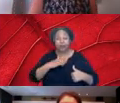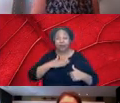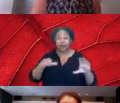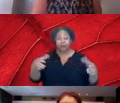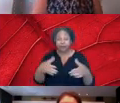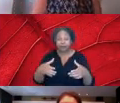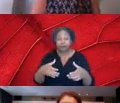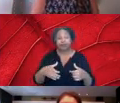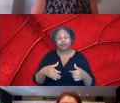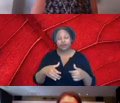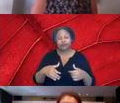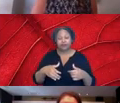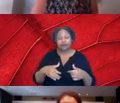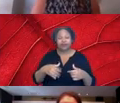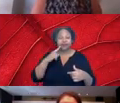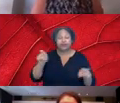likely that I'll win?